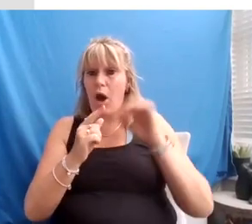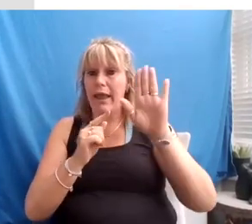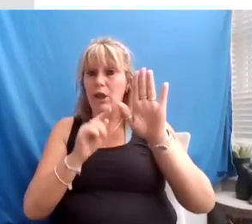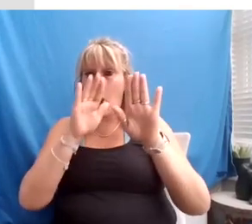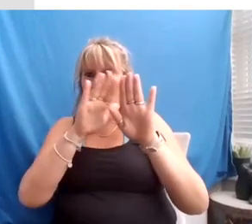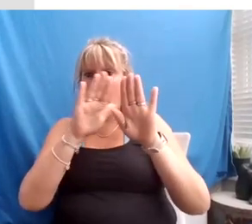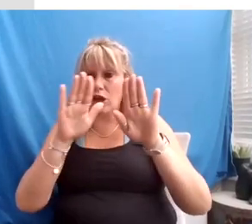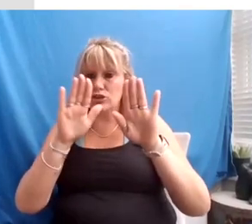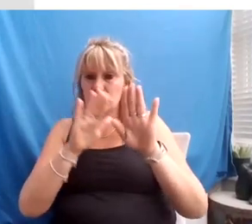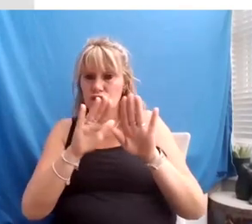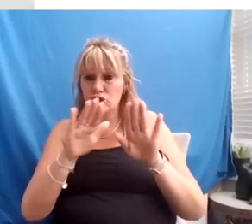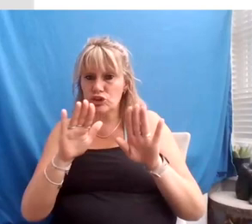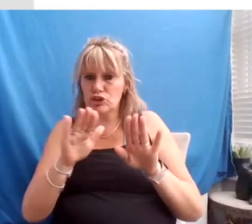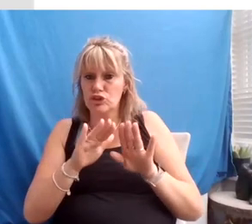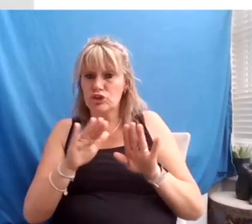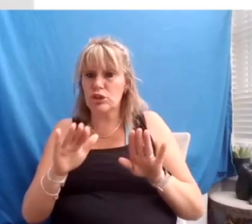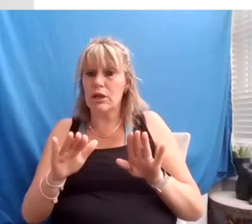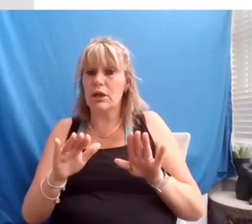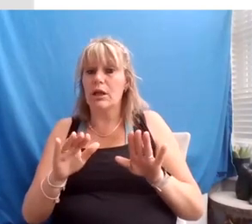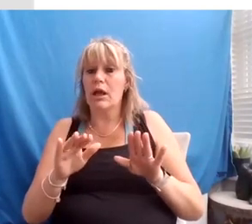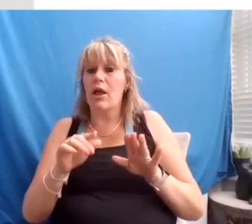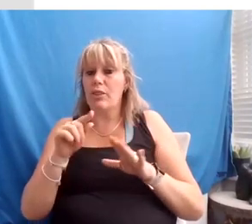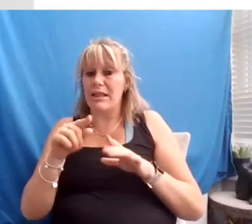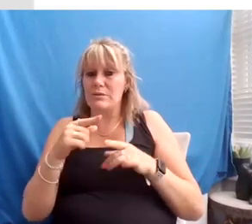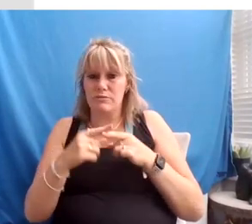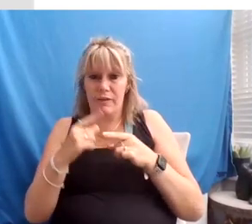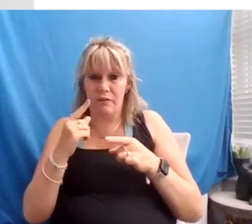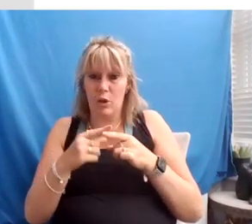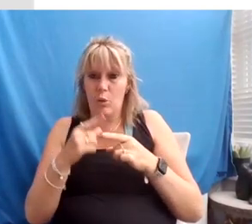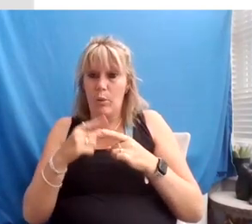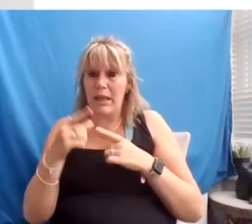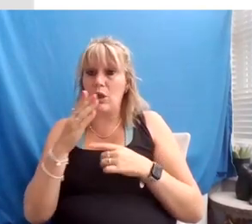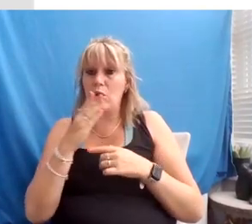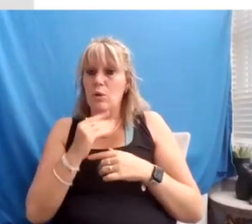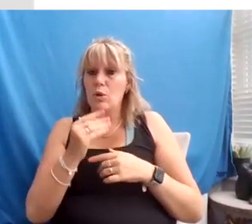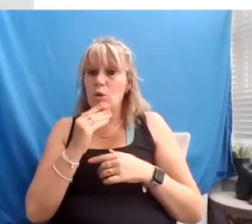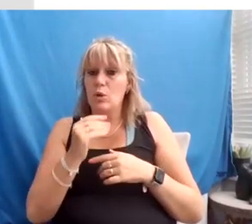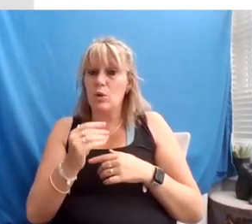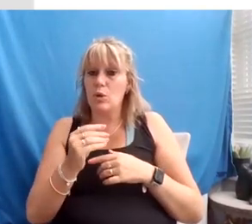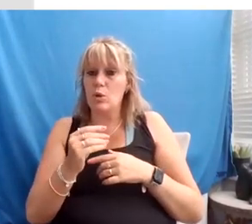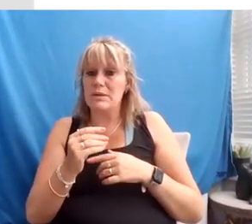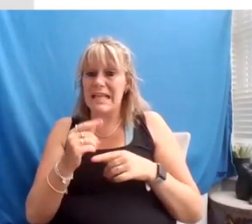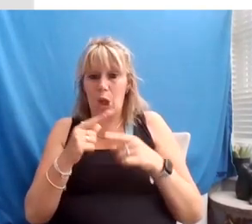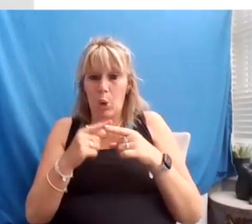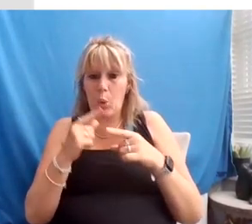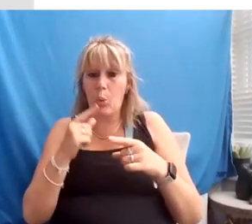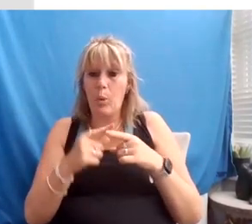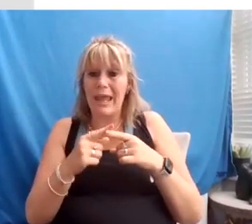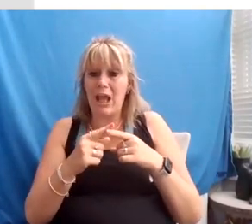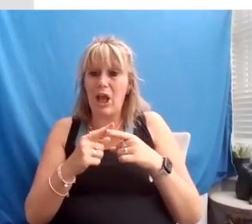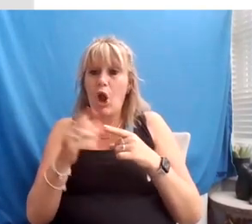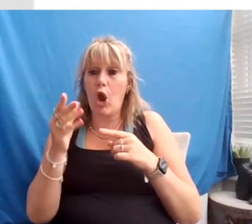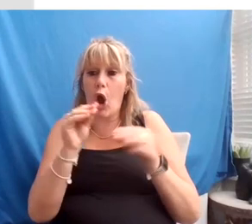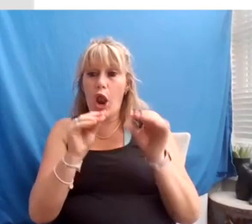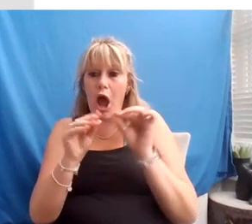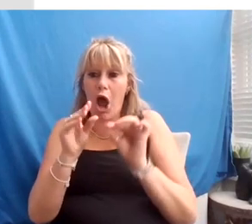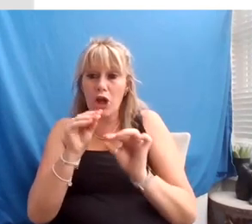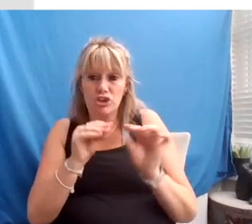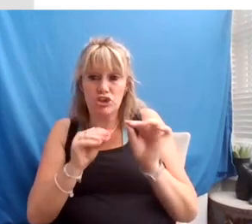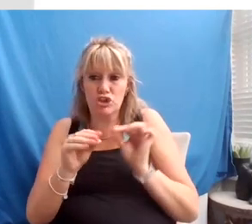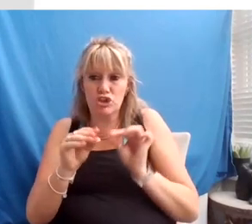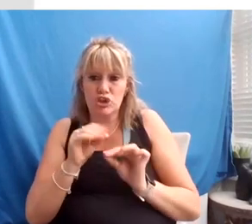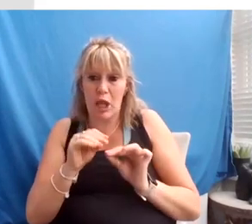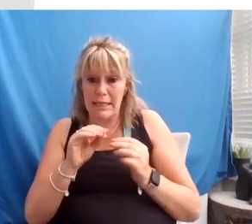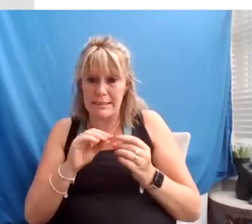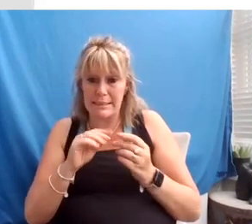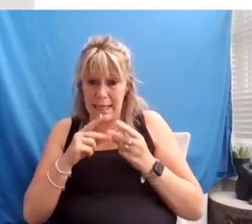collage, but it was really knocked up very quickly using quick collage techniques because we needed to find an